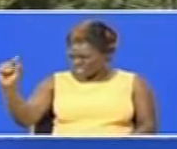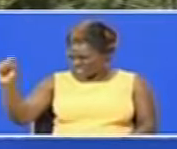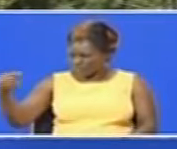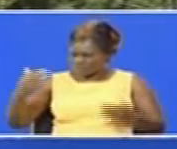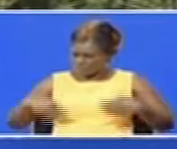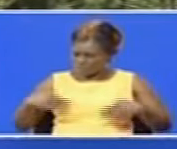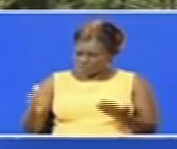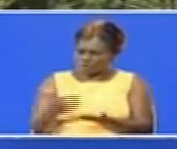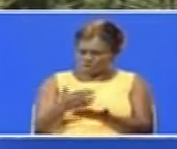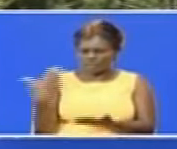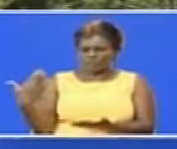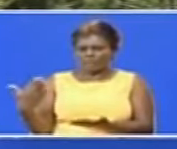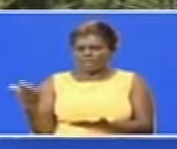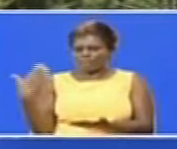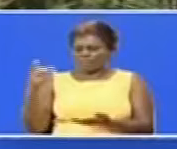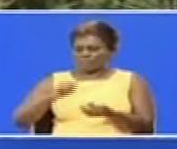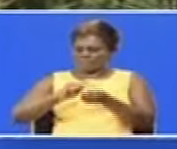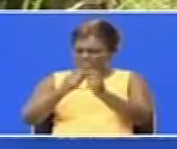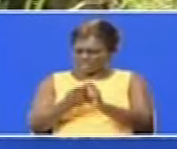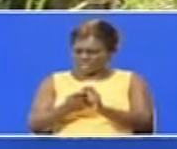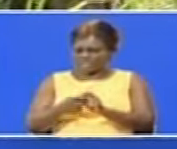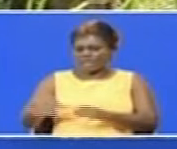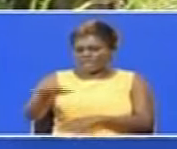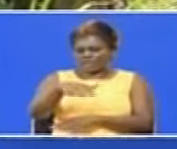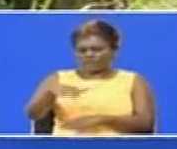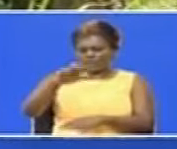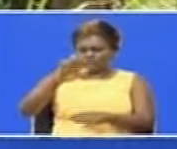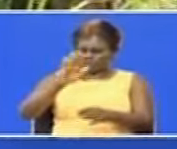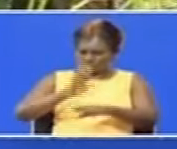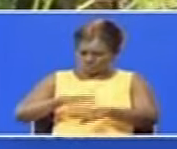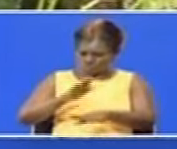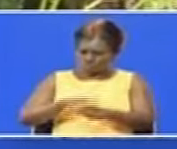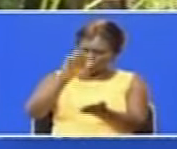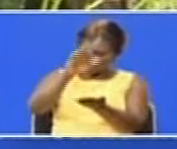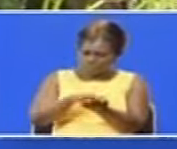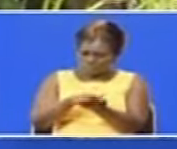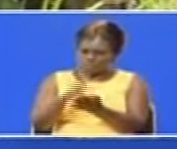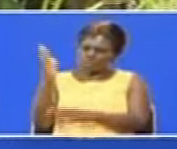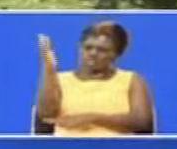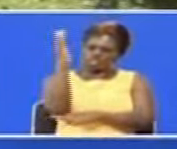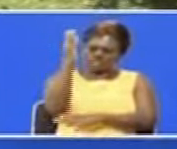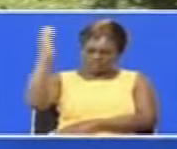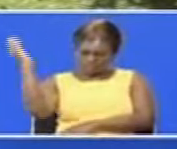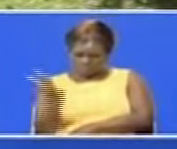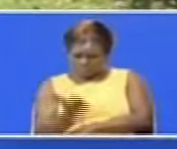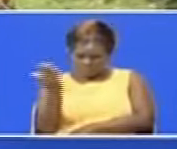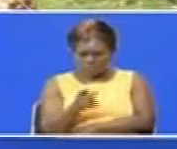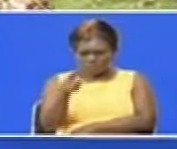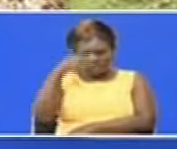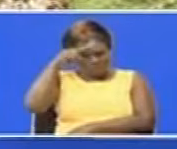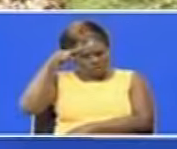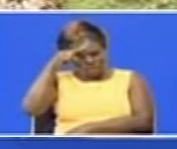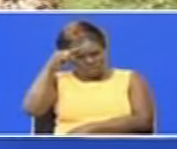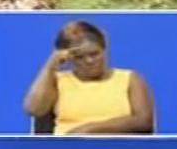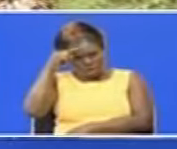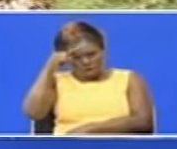Paper recycling is environment friendly as it reduces the cutting of trees, which ordinarily are the source of raw material